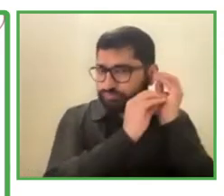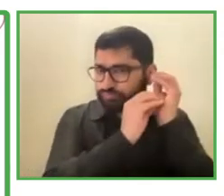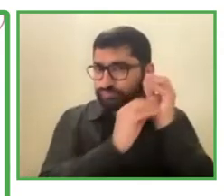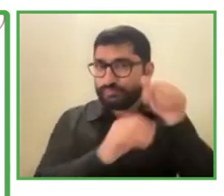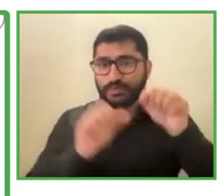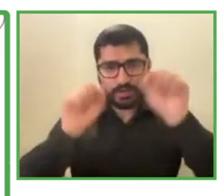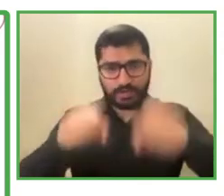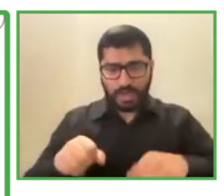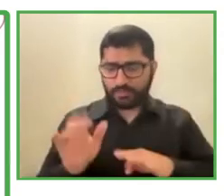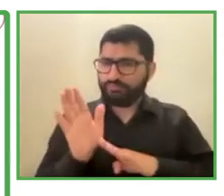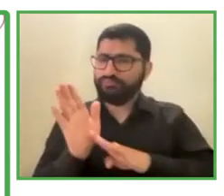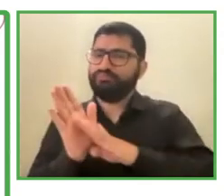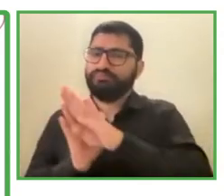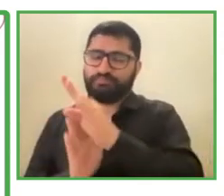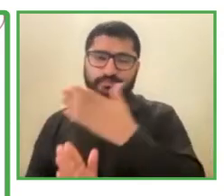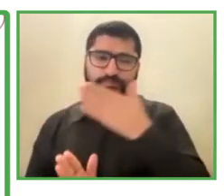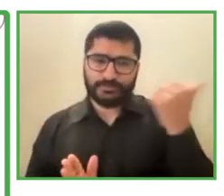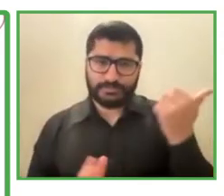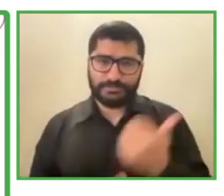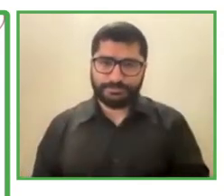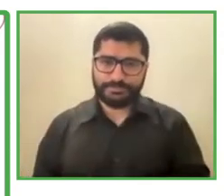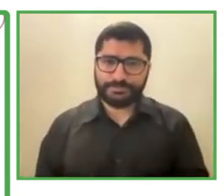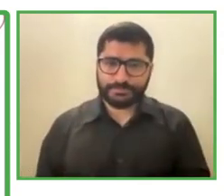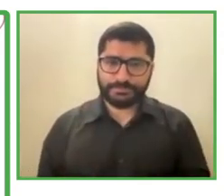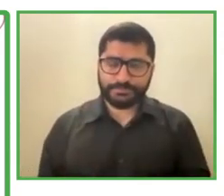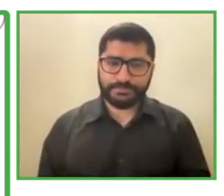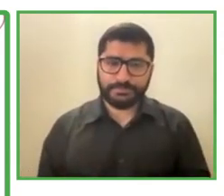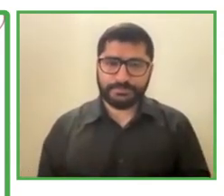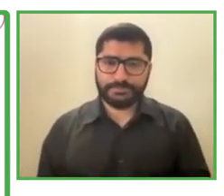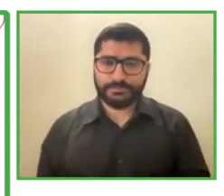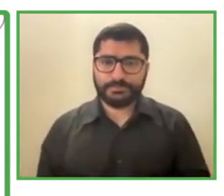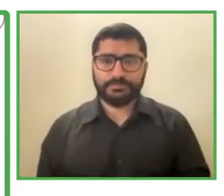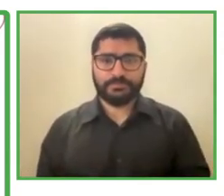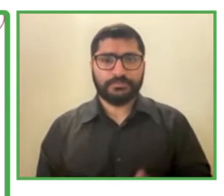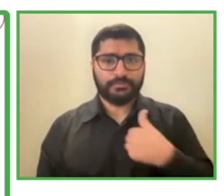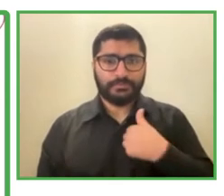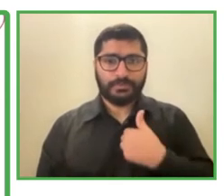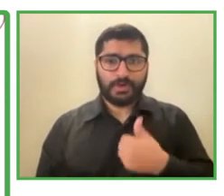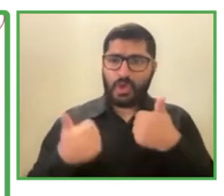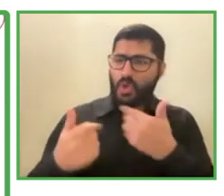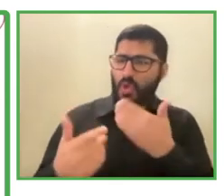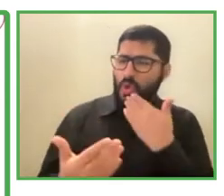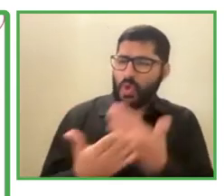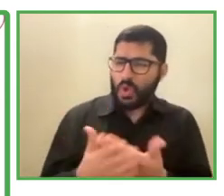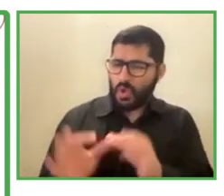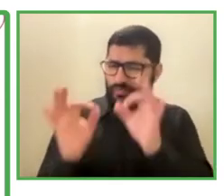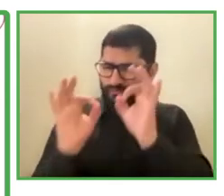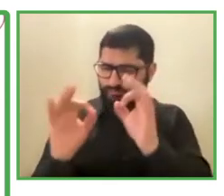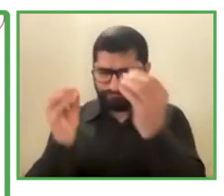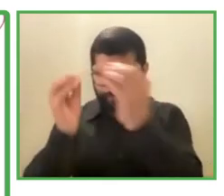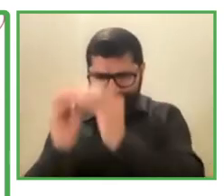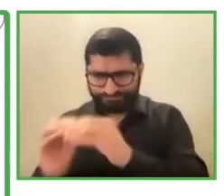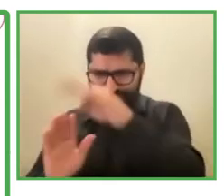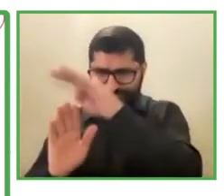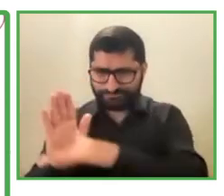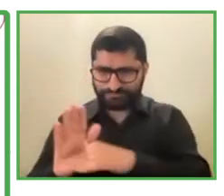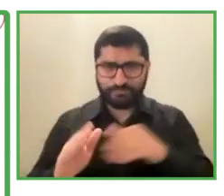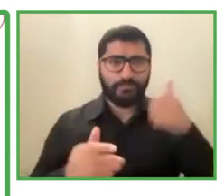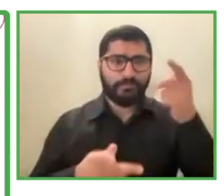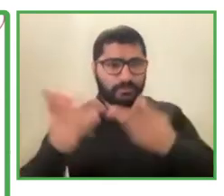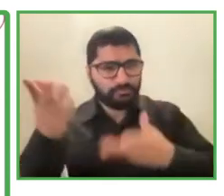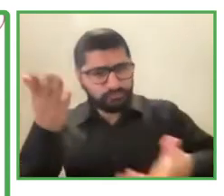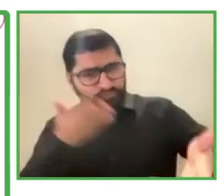The great thing about our solution is that the feedback that we get is that it's really easy to use. Trainers